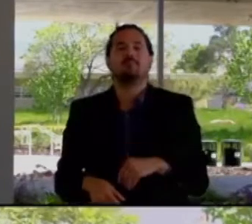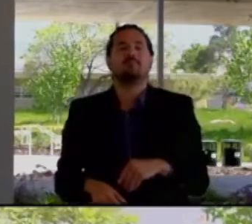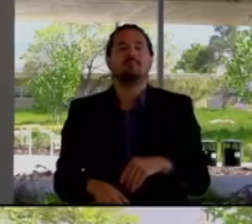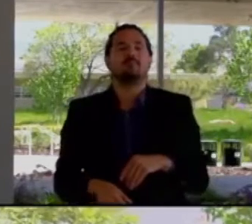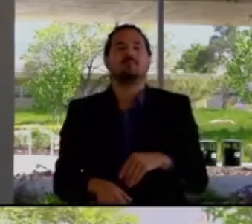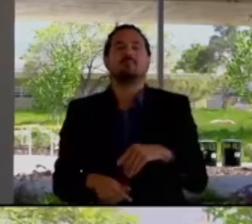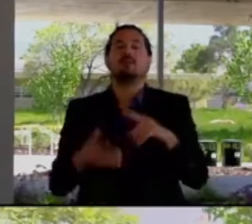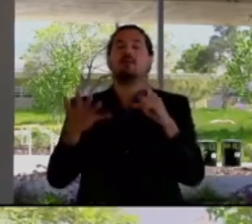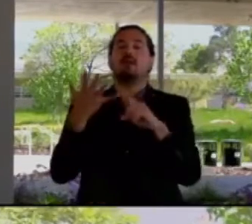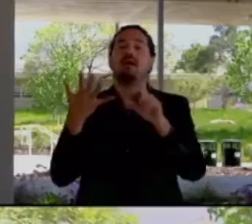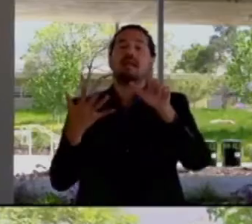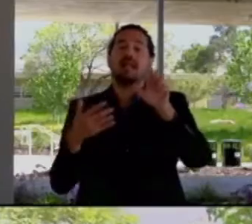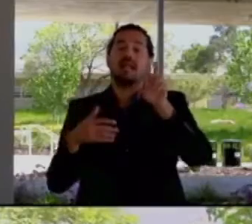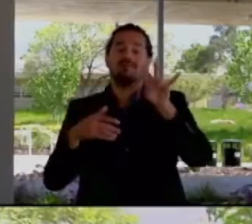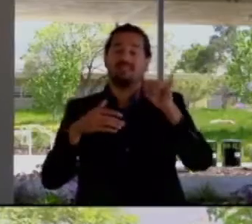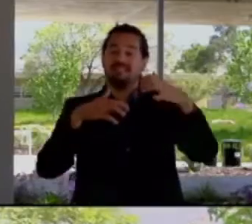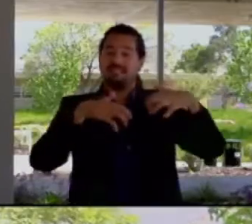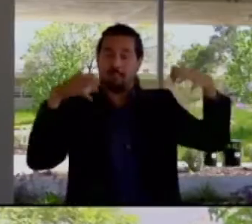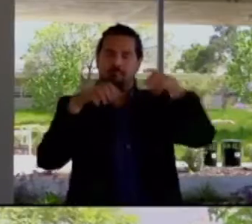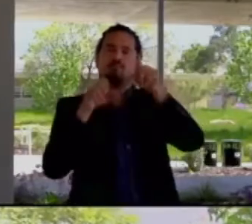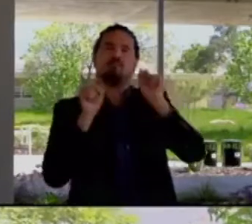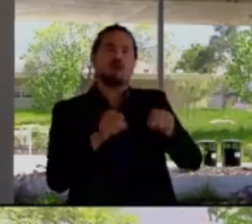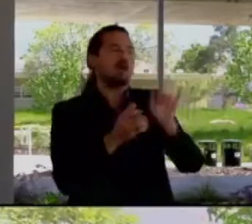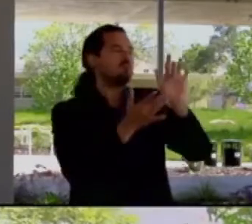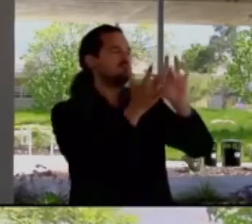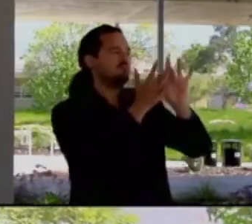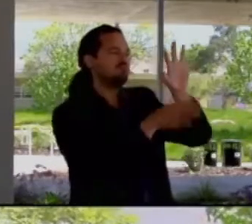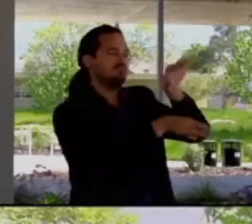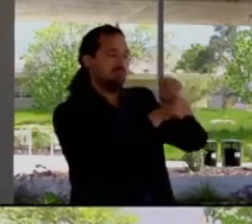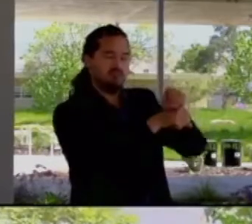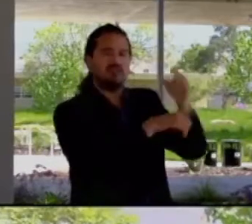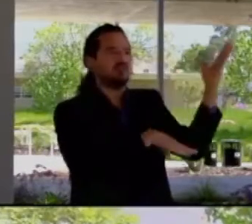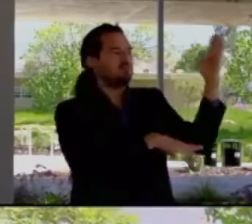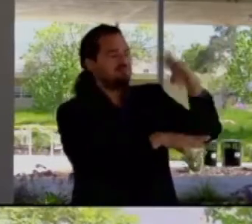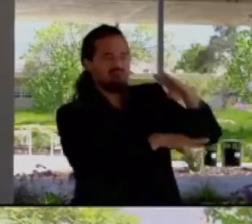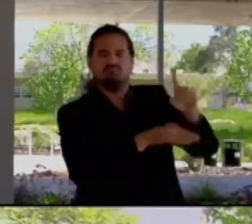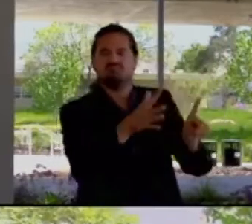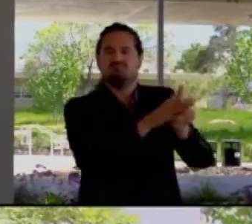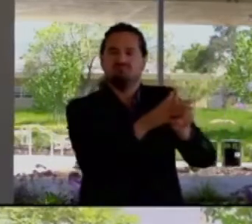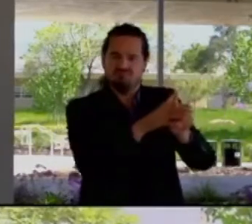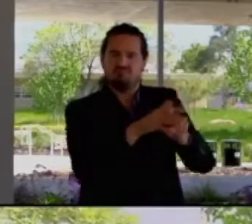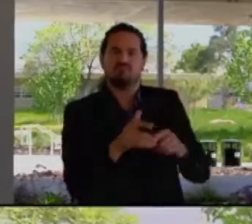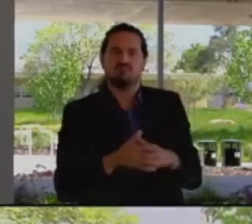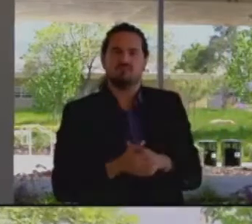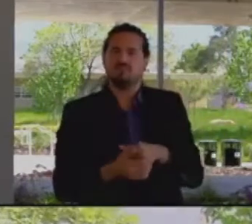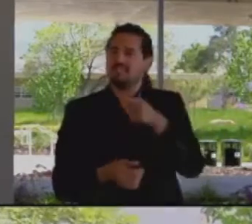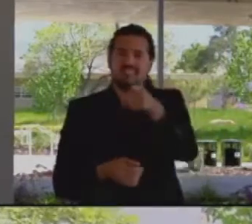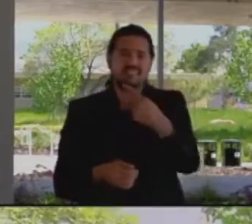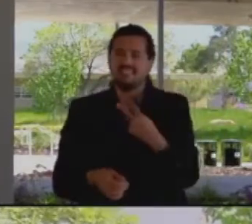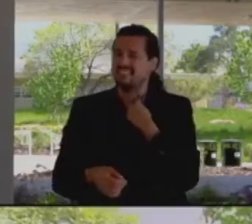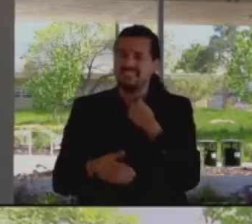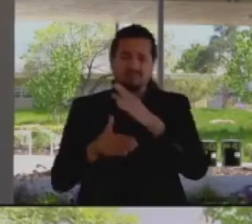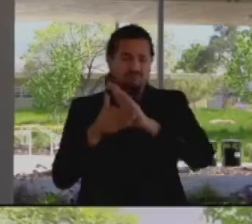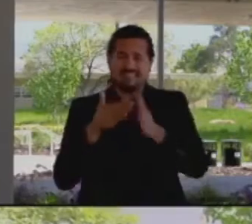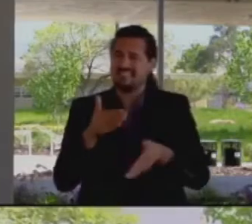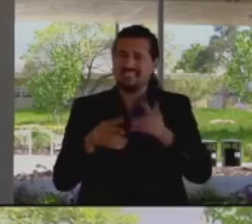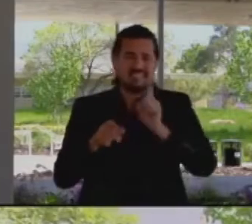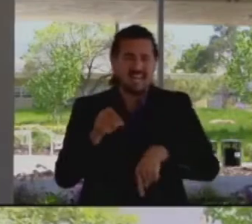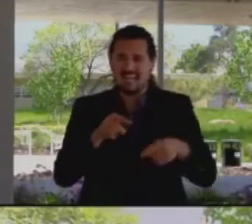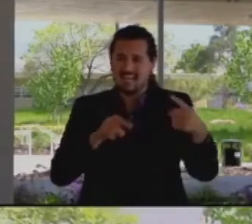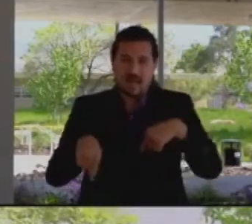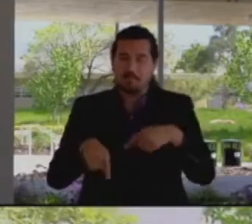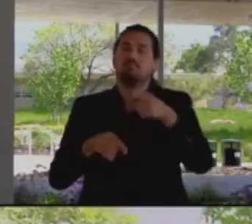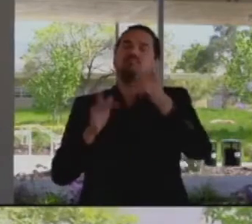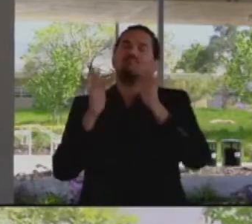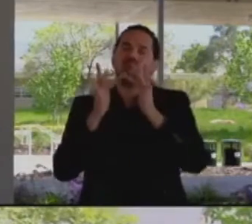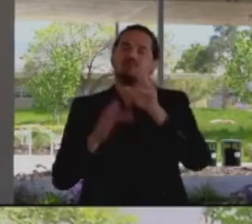can't come on the weekend, again, just look at our website, look at our social media handles. You're going to hear about us being